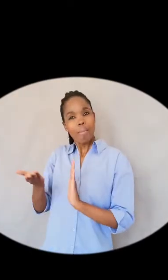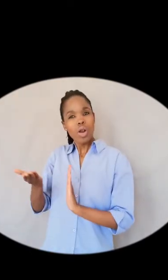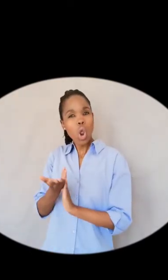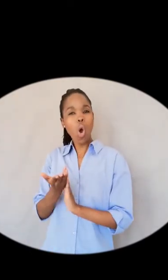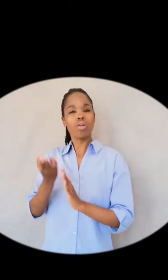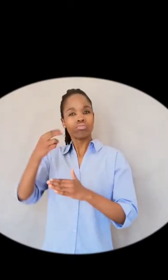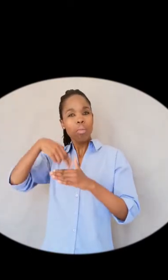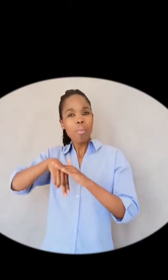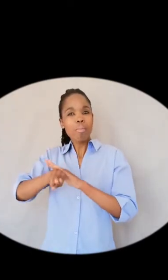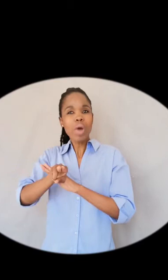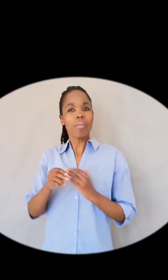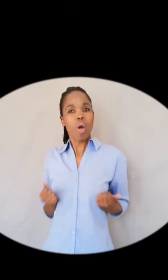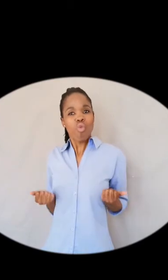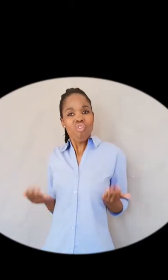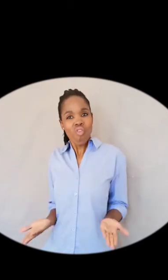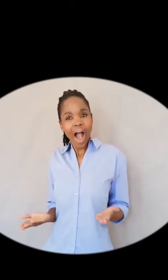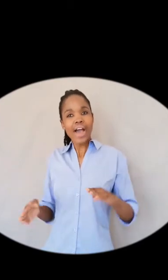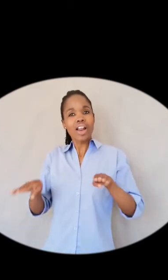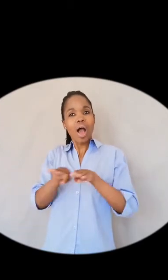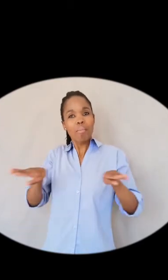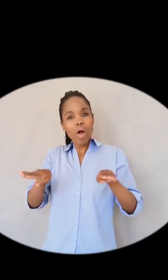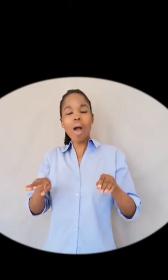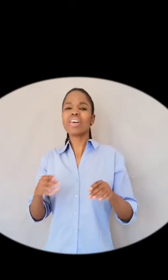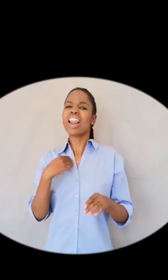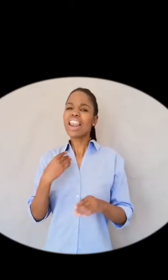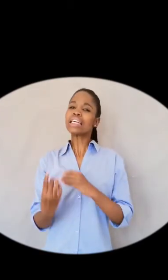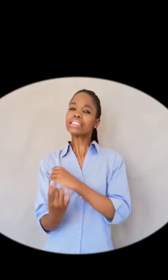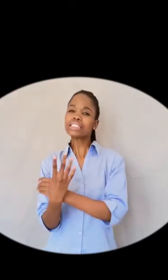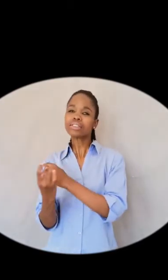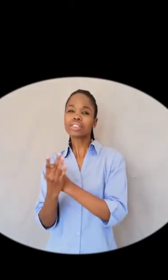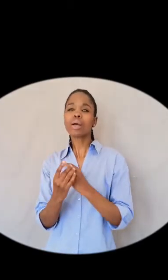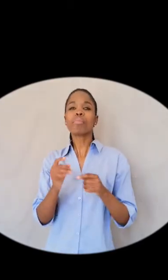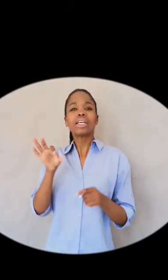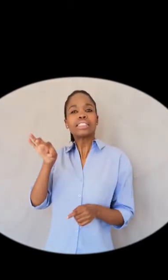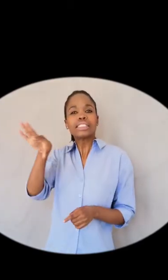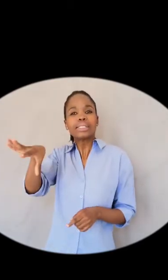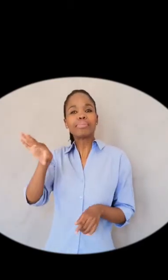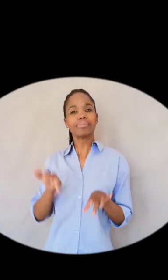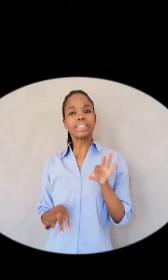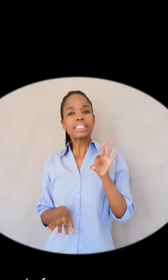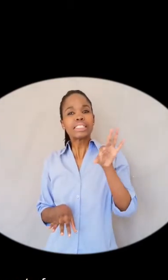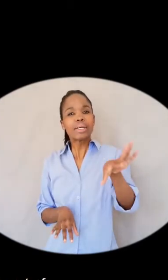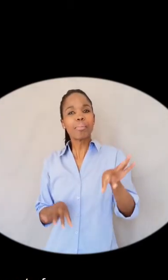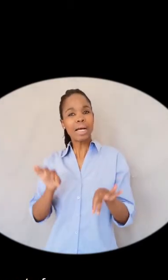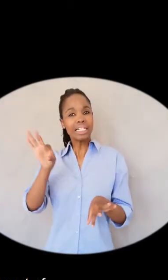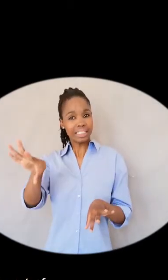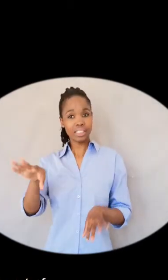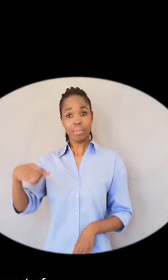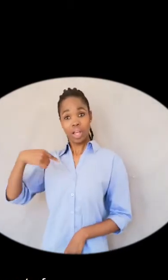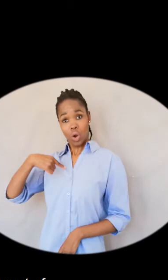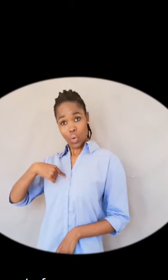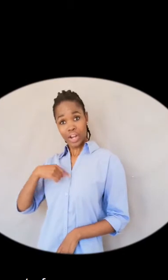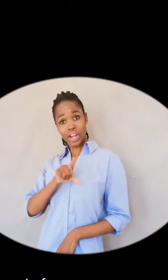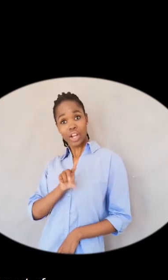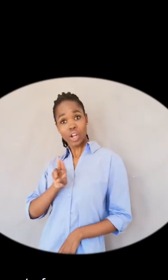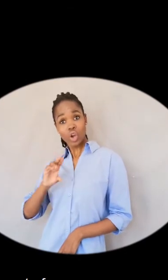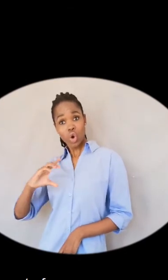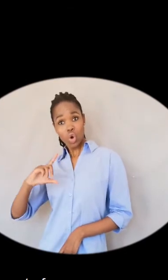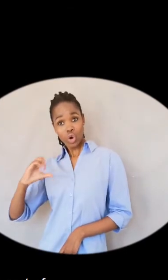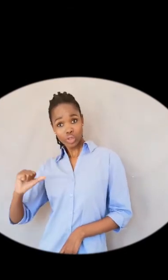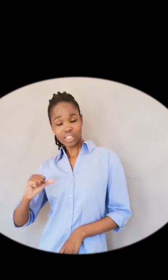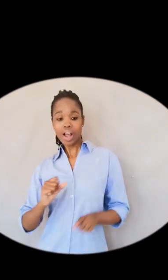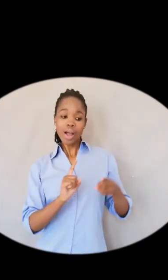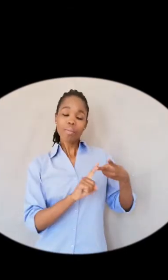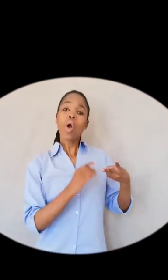artwork, how to upload, what's the best podcast provider, all these sort of best practices. The only people that have that sort of